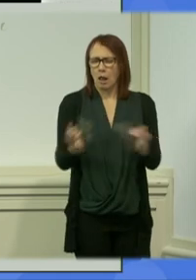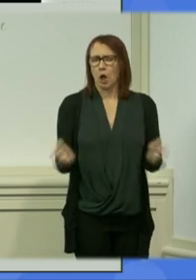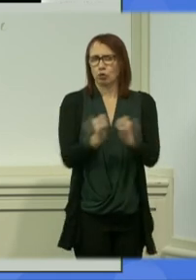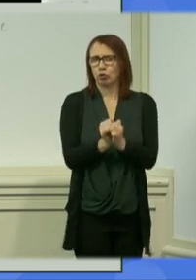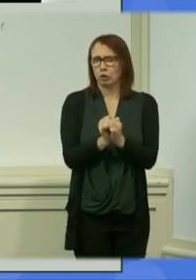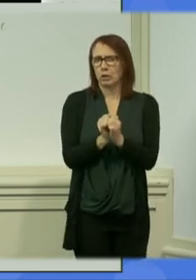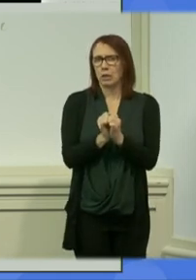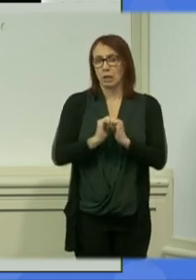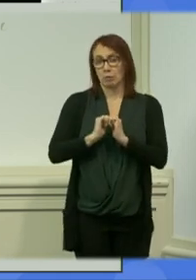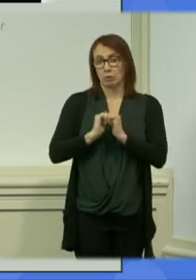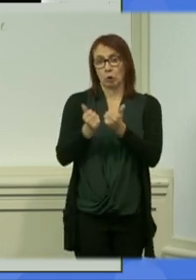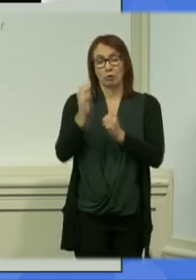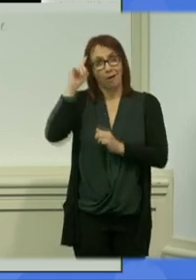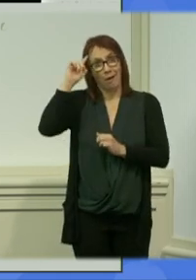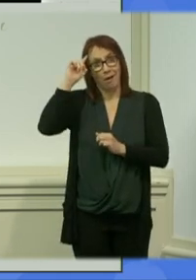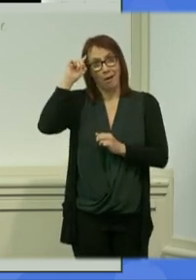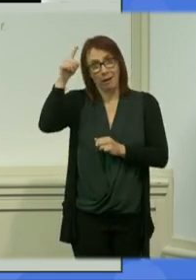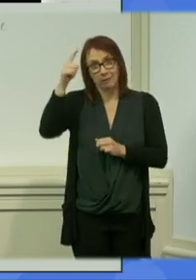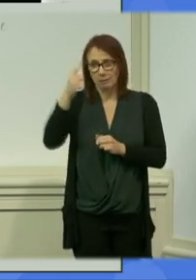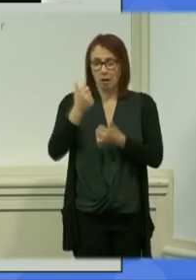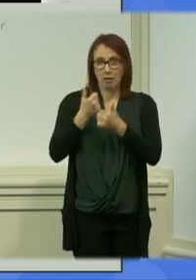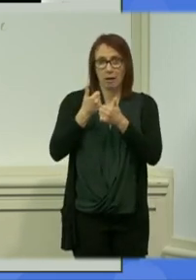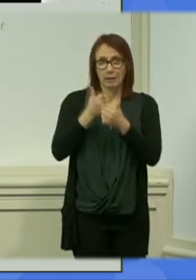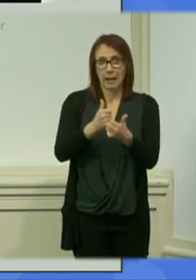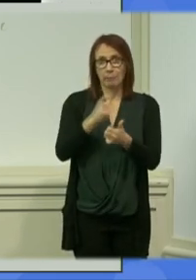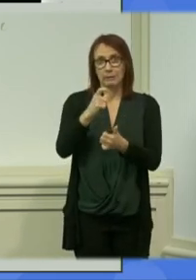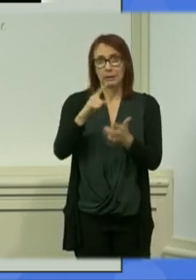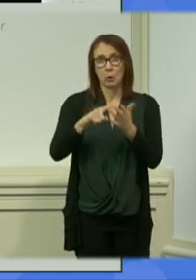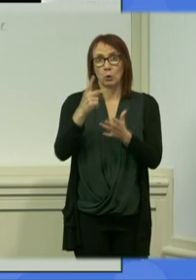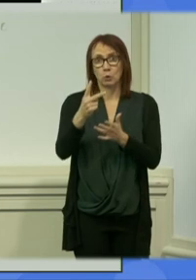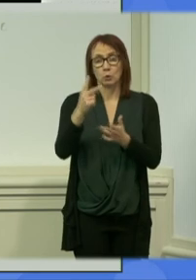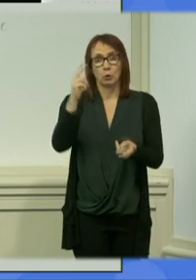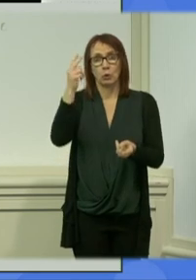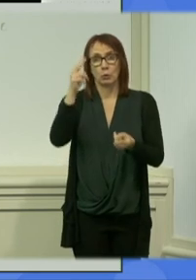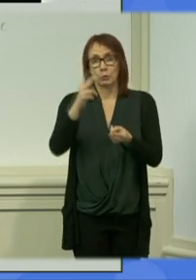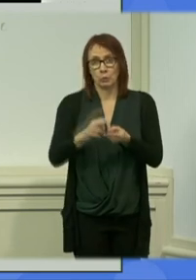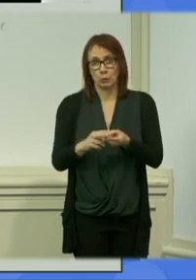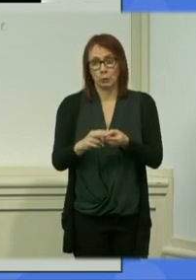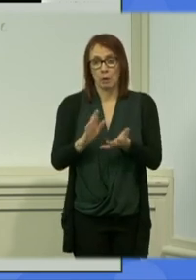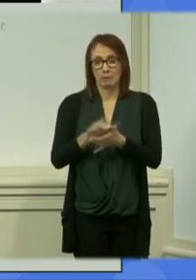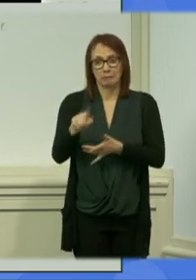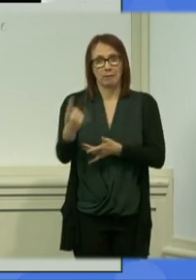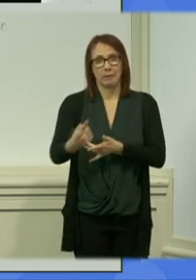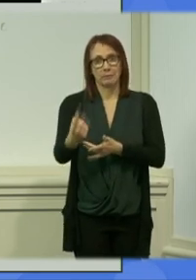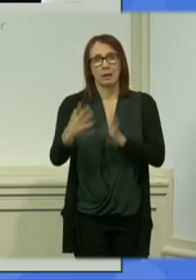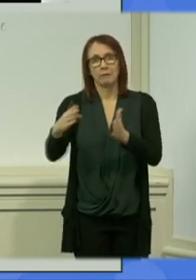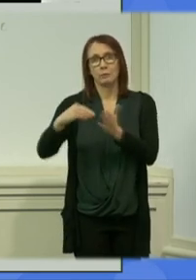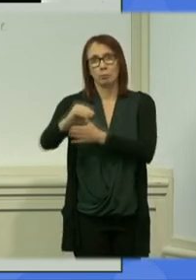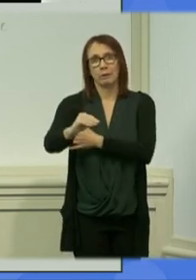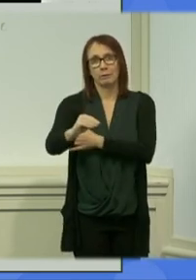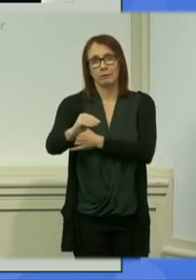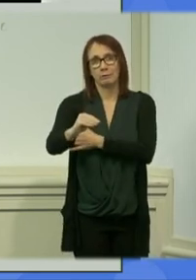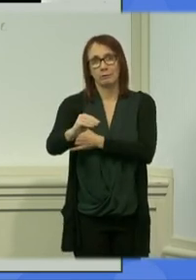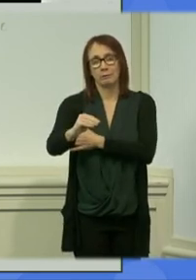would be a pretty good idea and could do a lot to help us reduce carbon emissions by making carbon emitters pay for it.